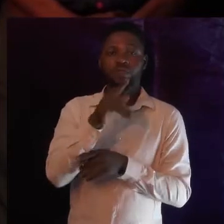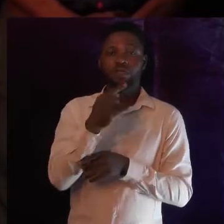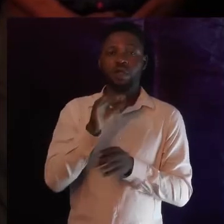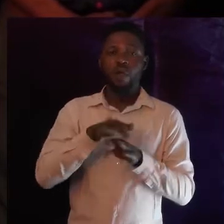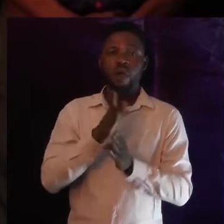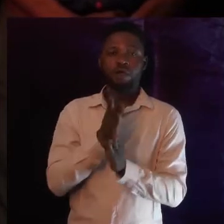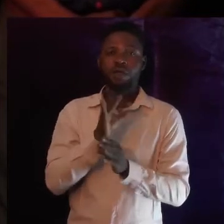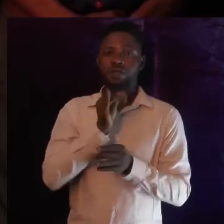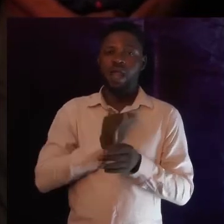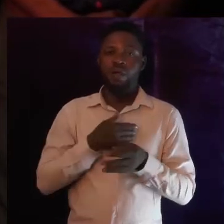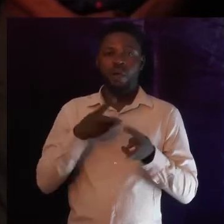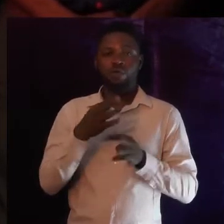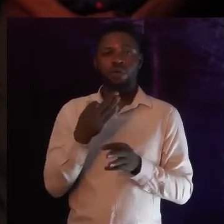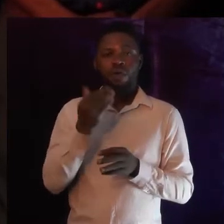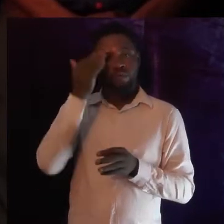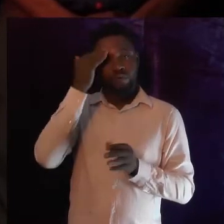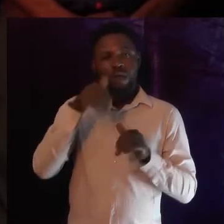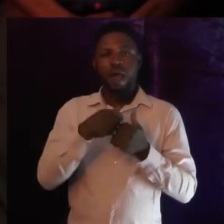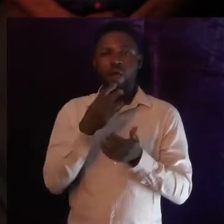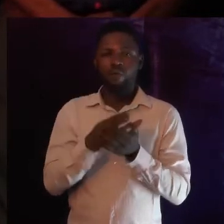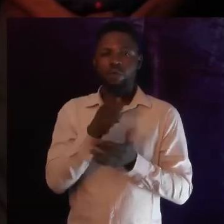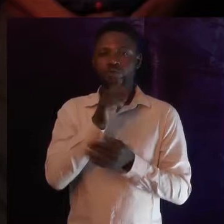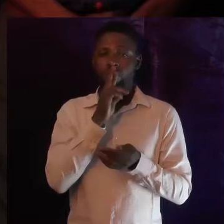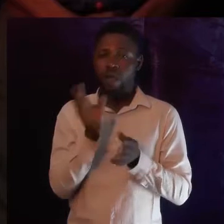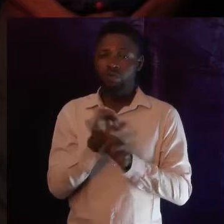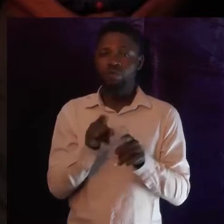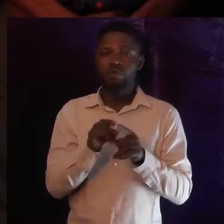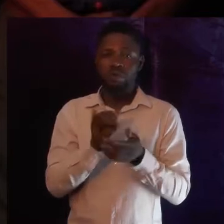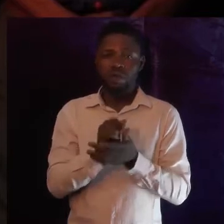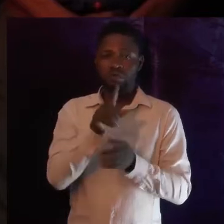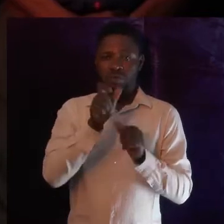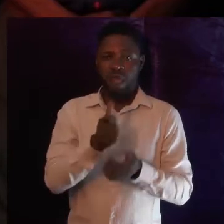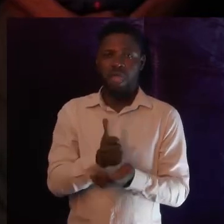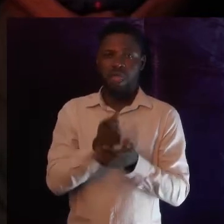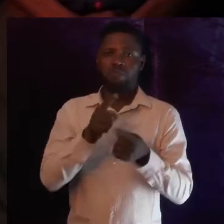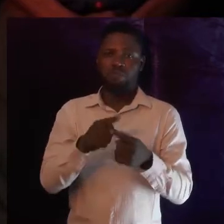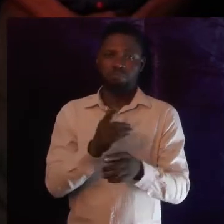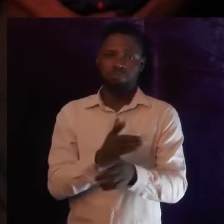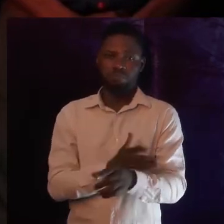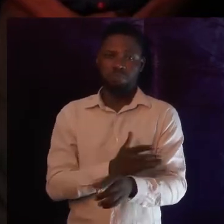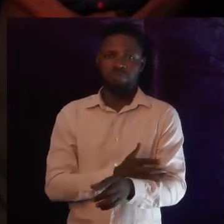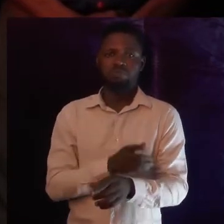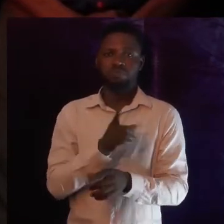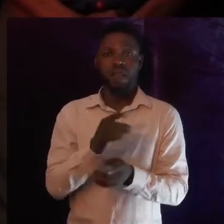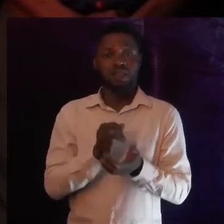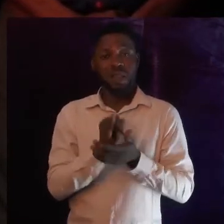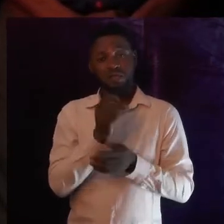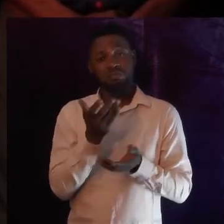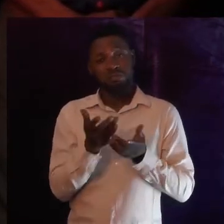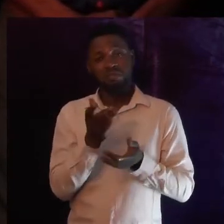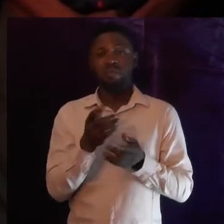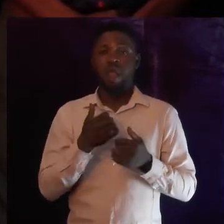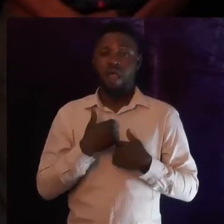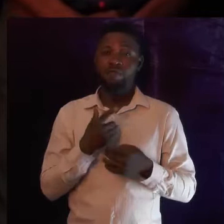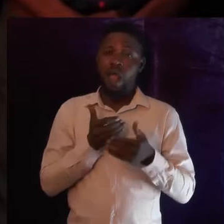bit.ly/LasubebLesson14. The online assessment is our way of knowing how well you are performing so that we can help you to improve on your performance. That